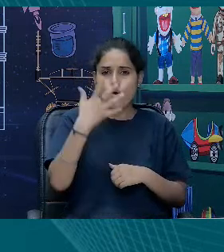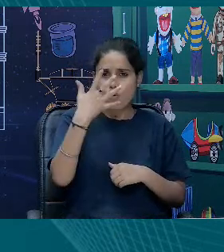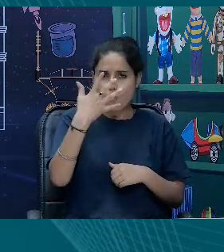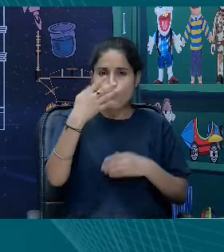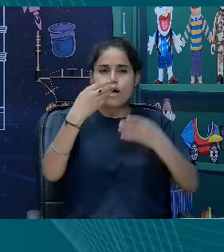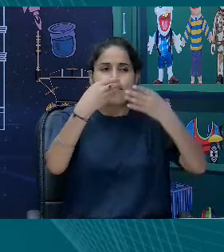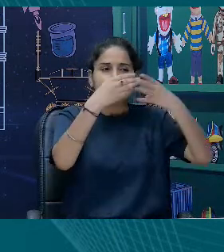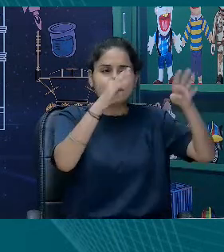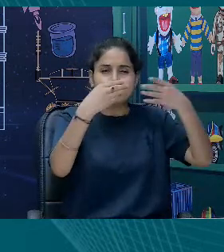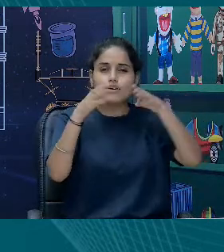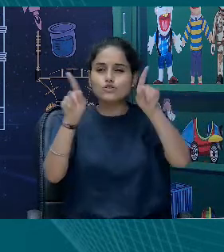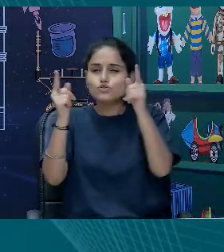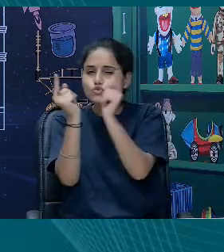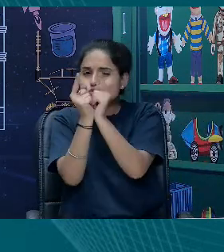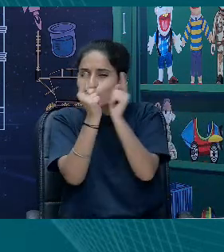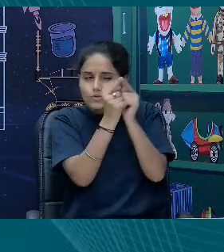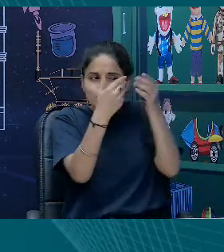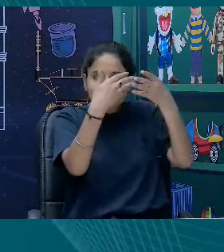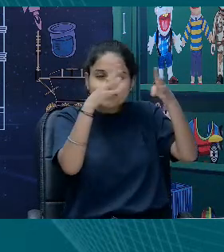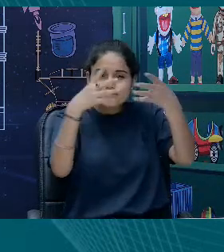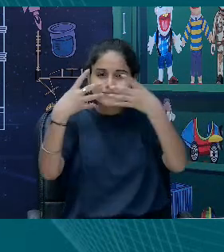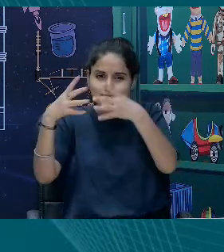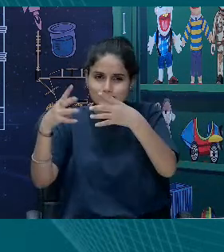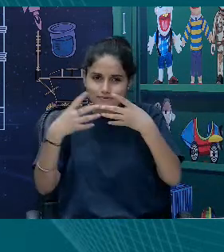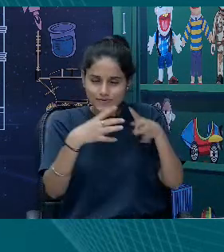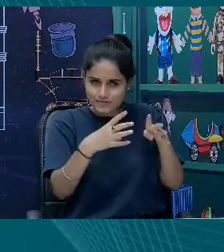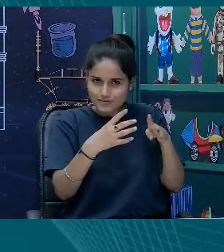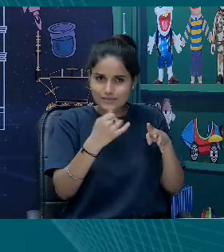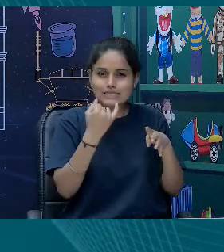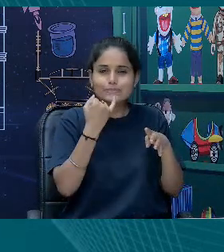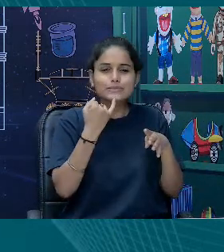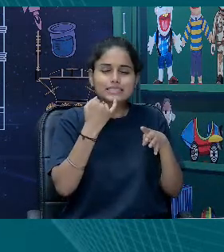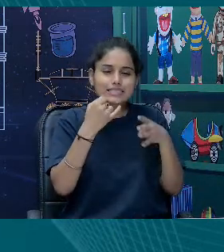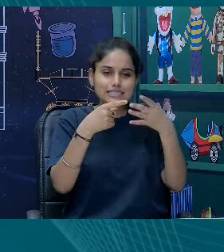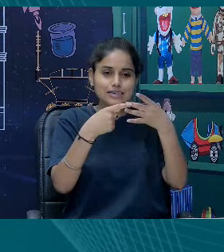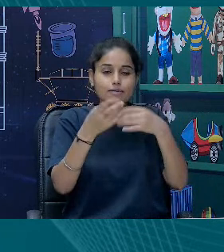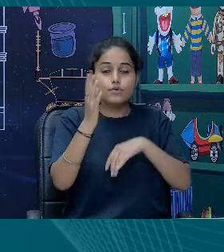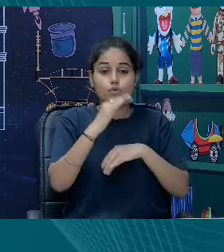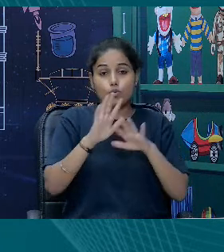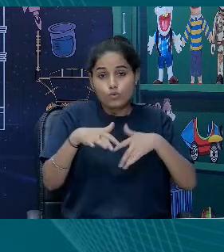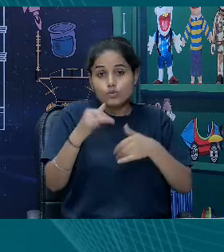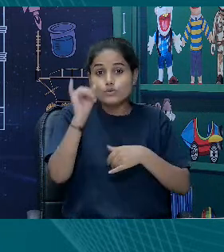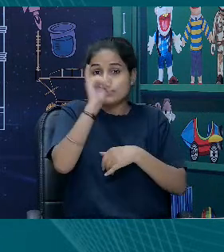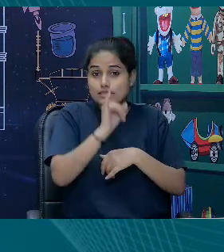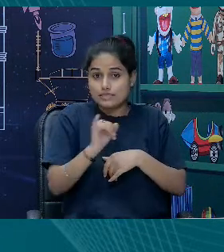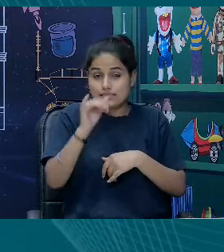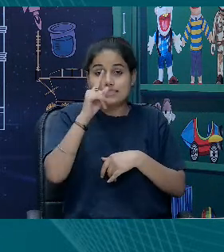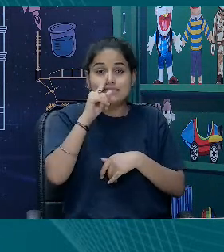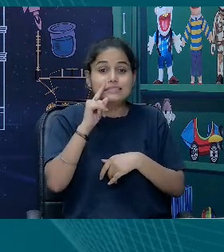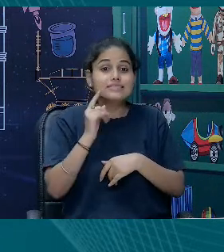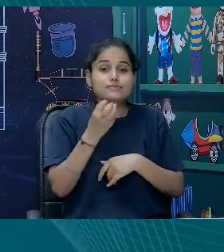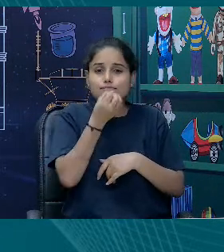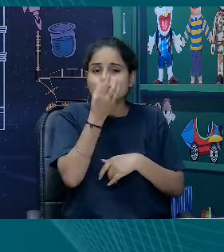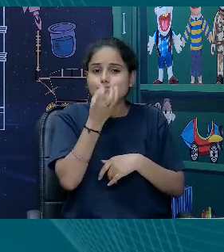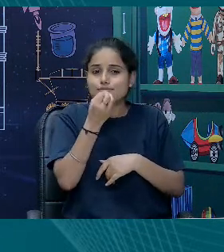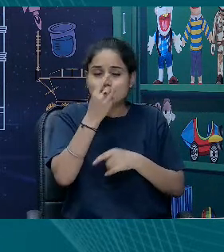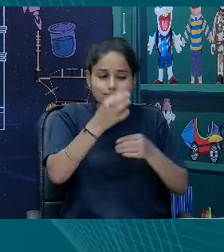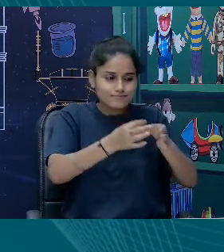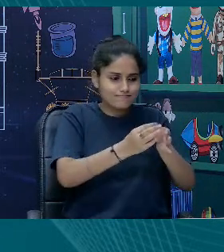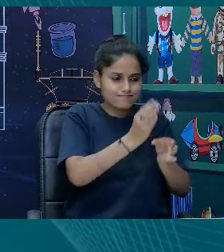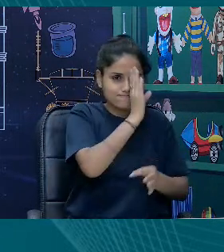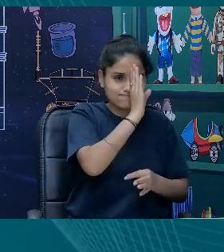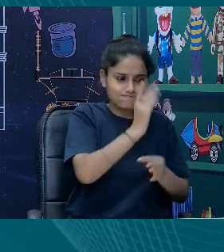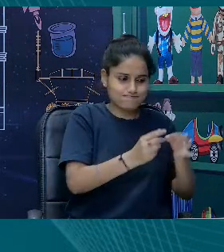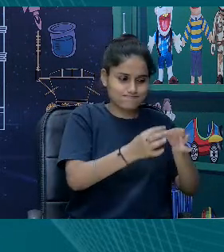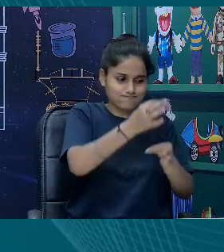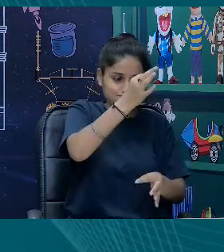windows shining bright, six yellow marigold straight and